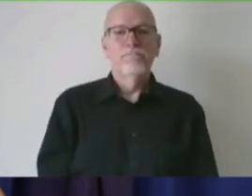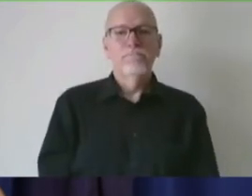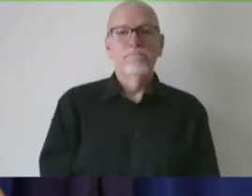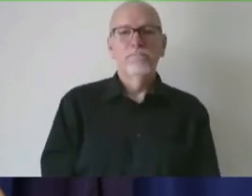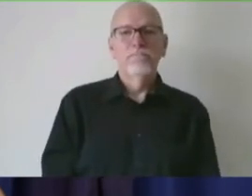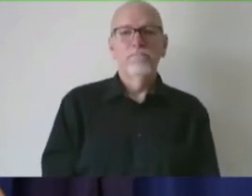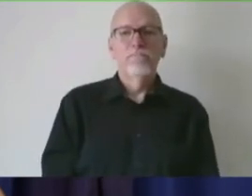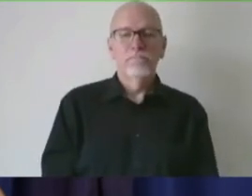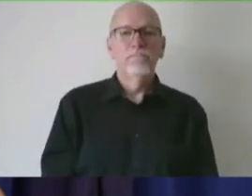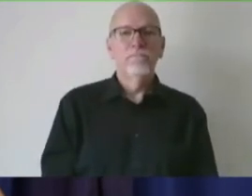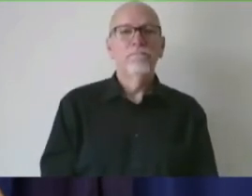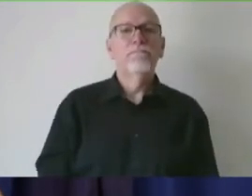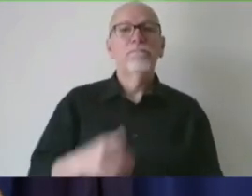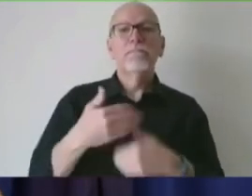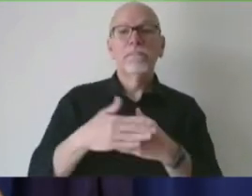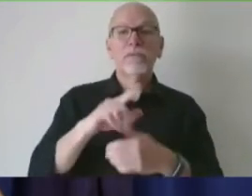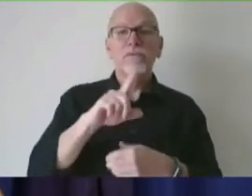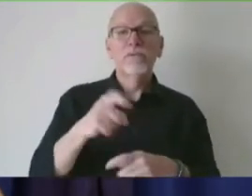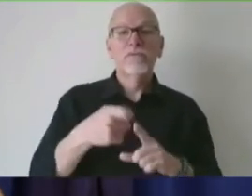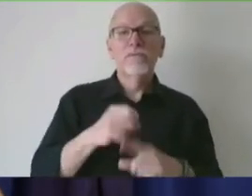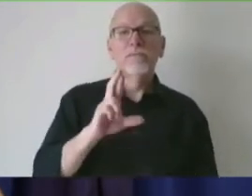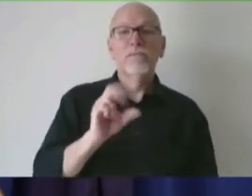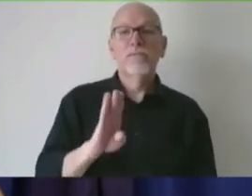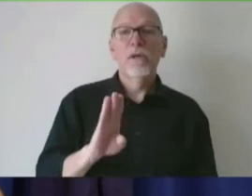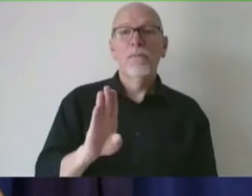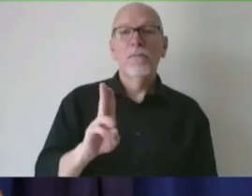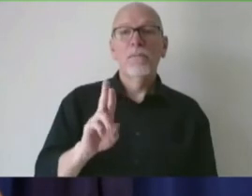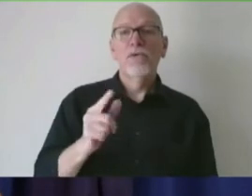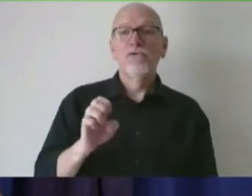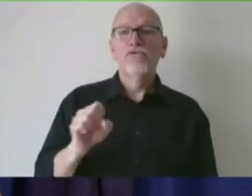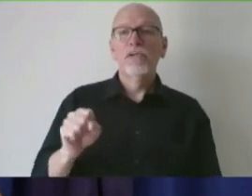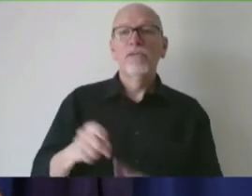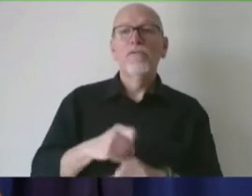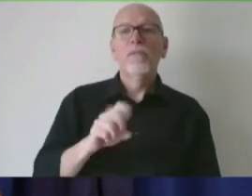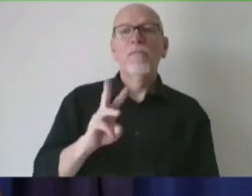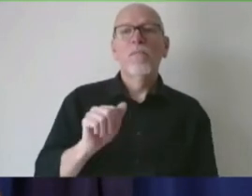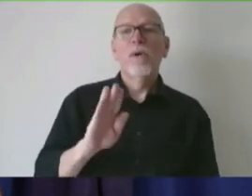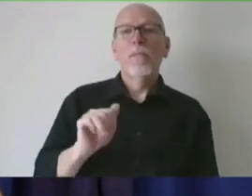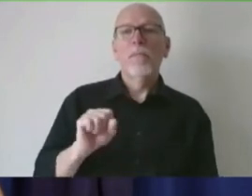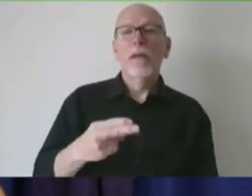All right, the next question comes from Rob Burgess of the Wabash Plain Dealer.